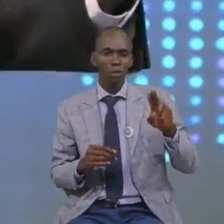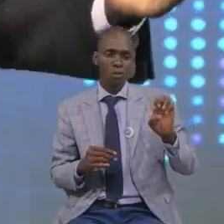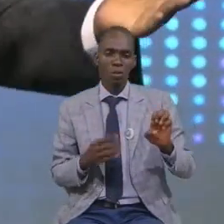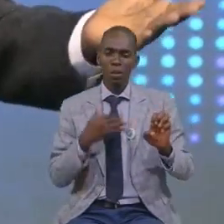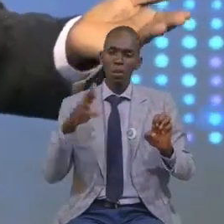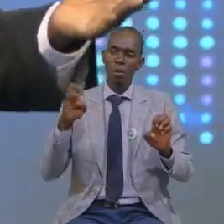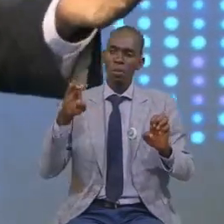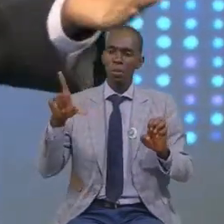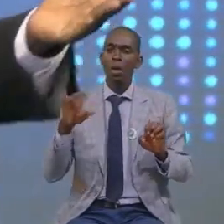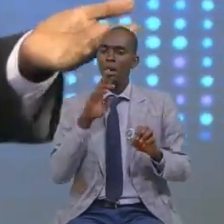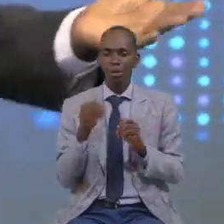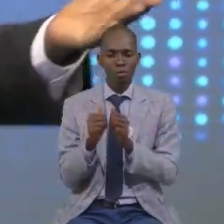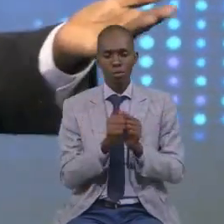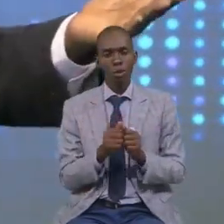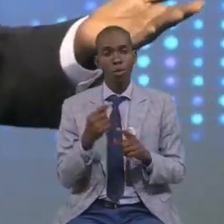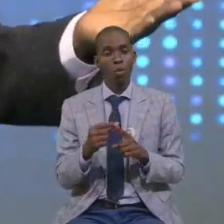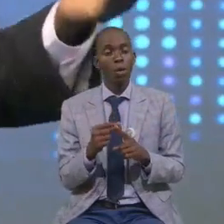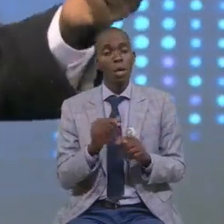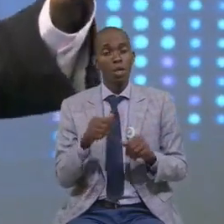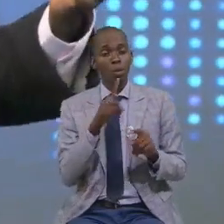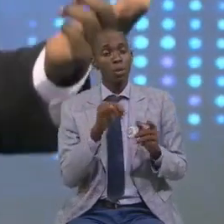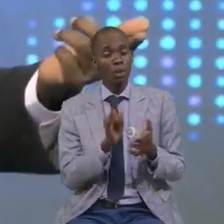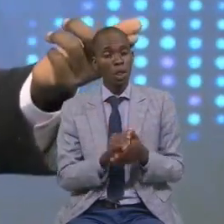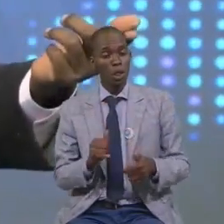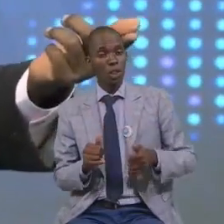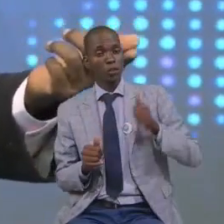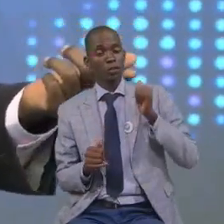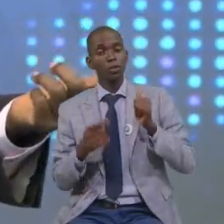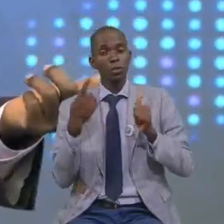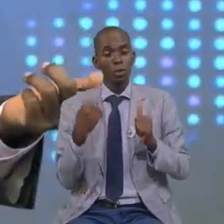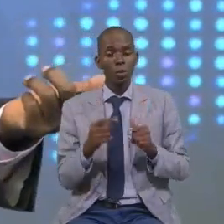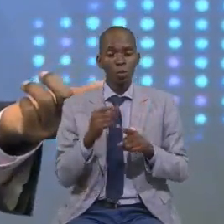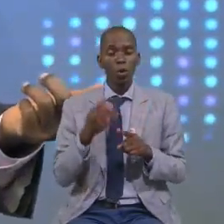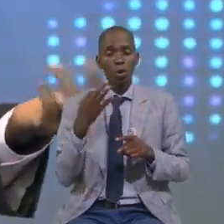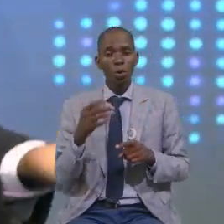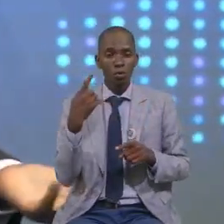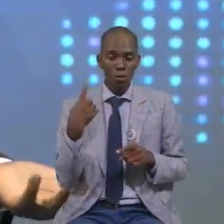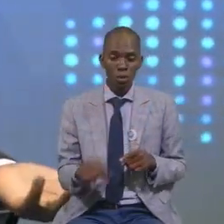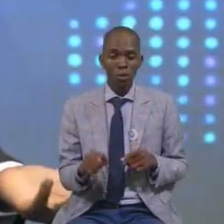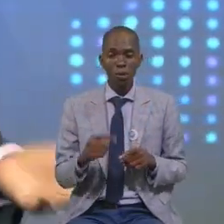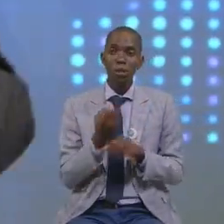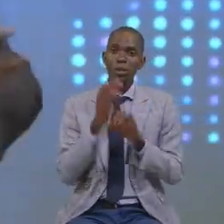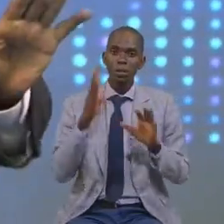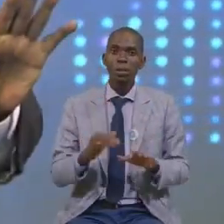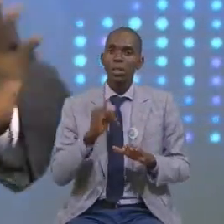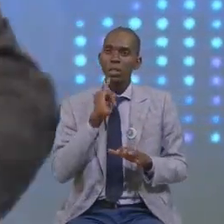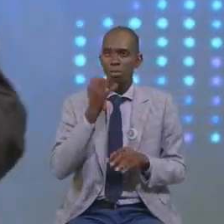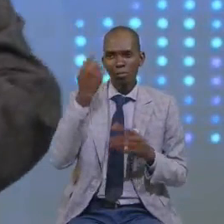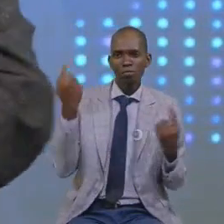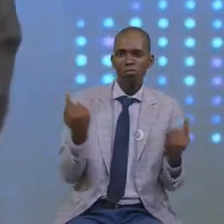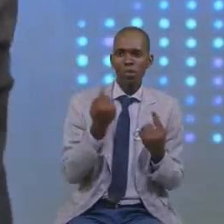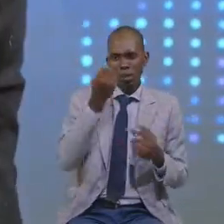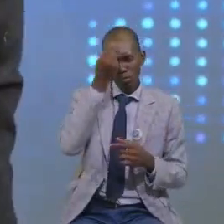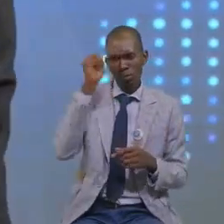together. Anybody who refuses the voice of the Savior is rebelling against the Savior. Anybody